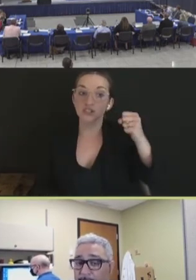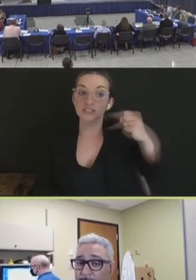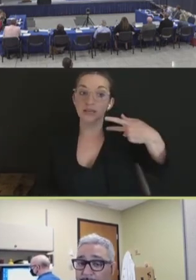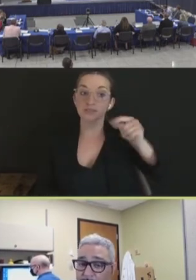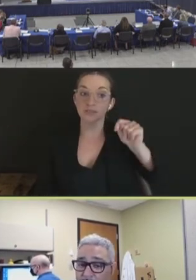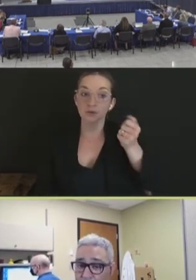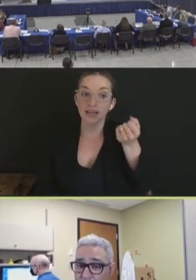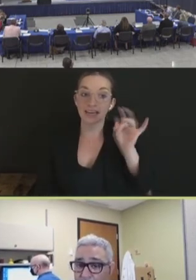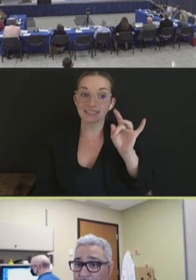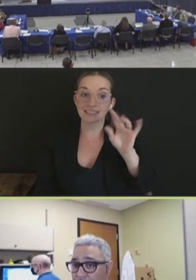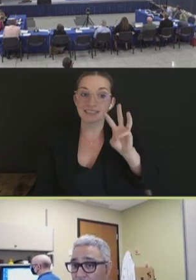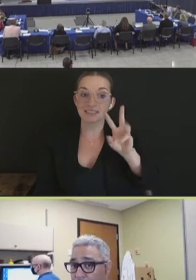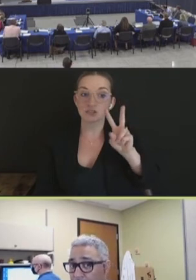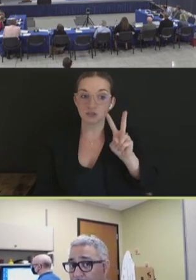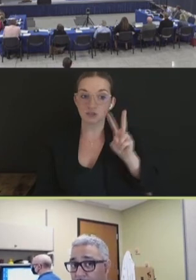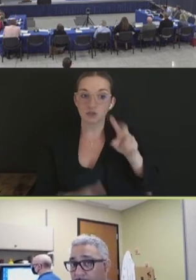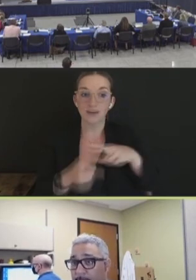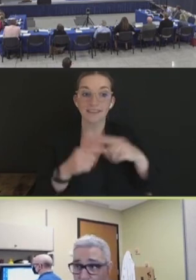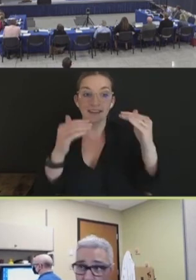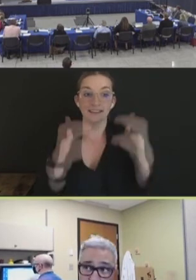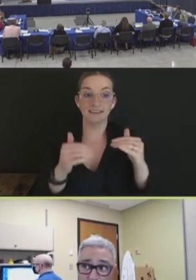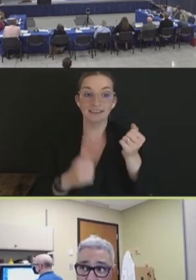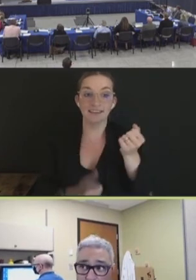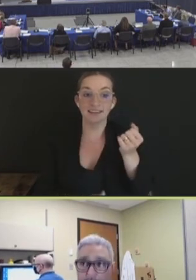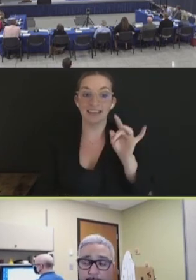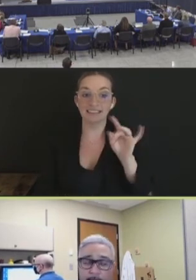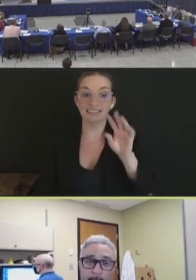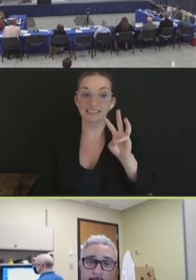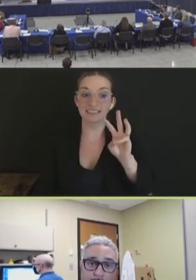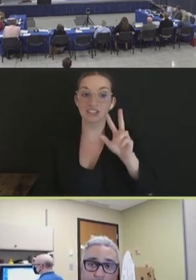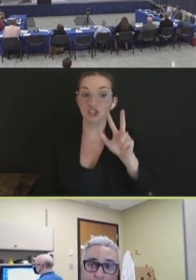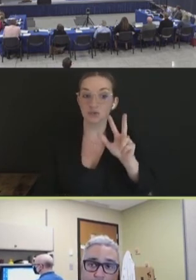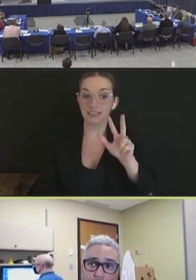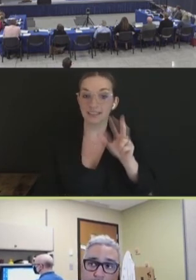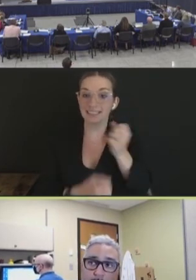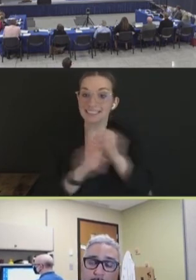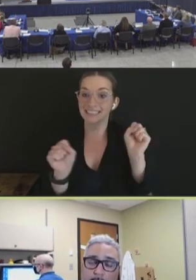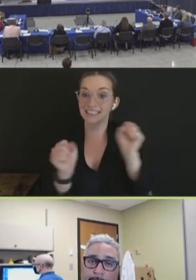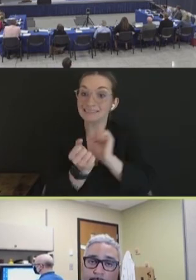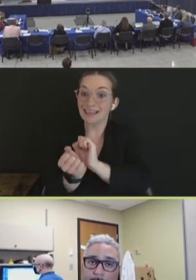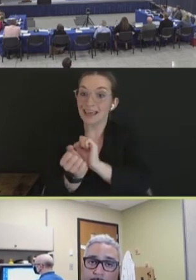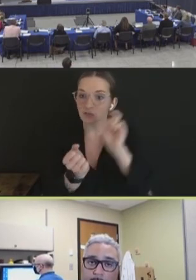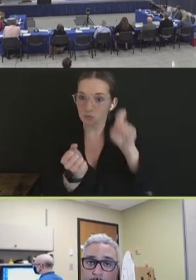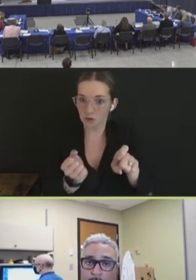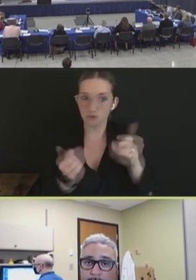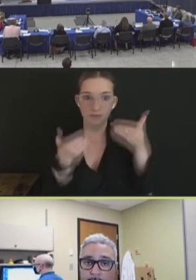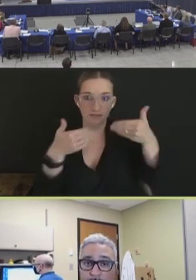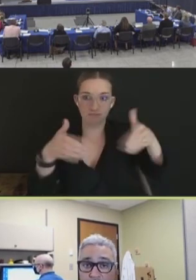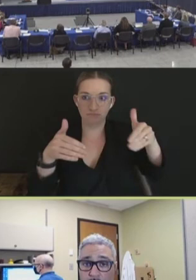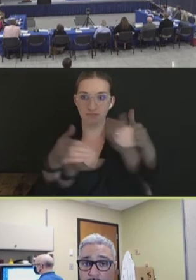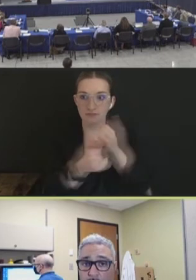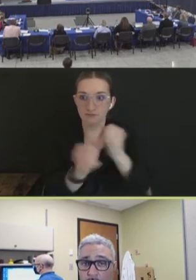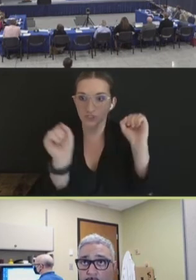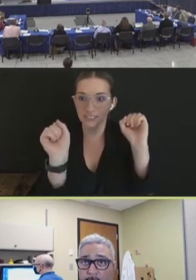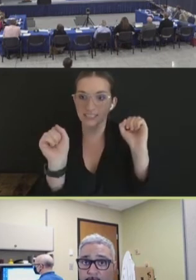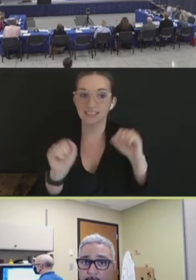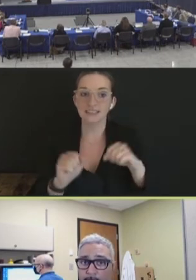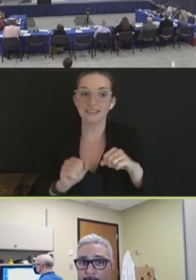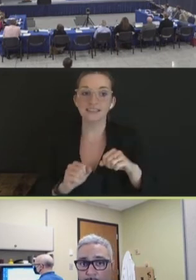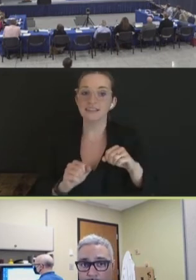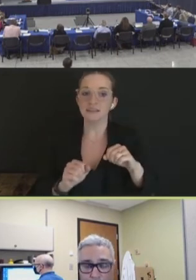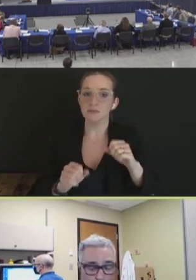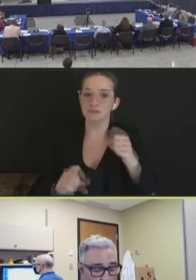of January 1863, slaves were supposed to be freed. Next slide, please. We ran into an issue, though,